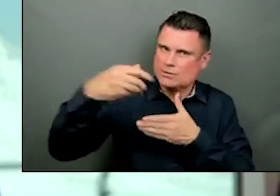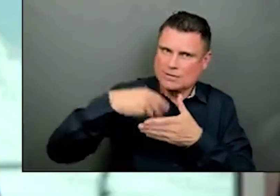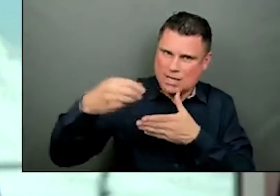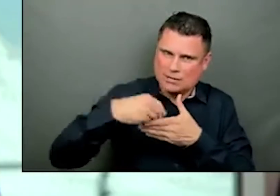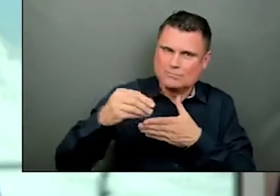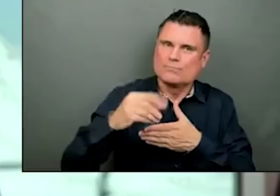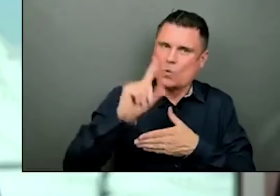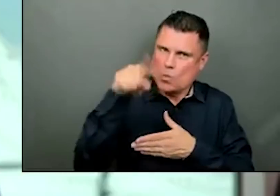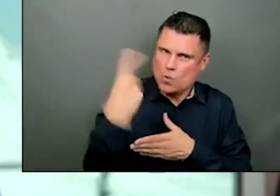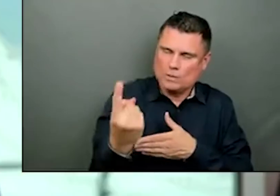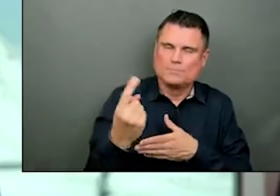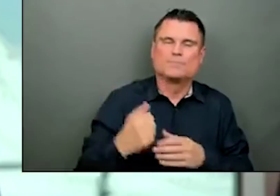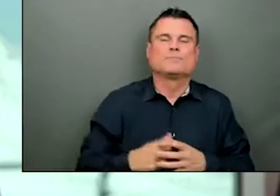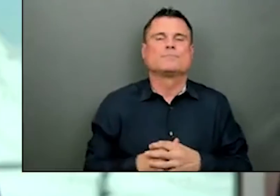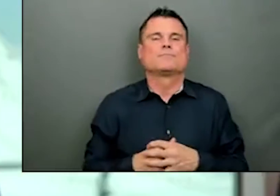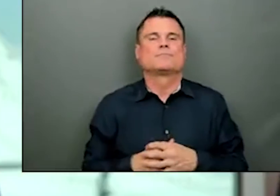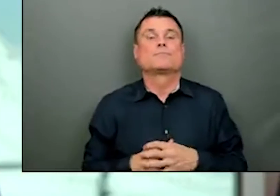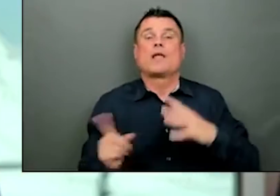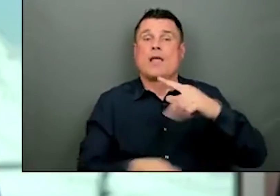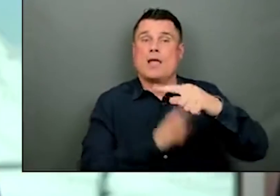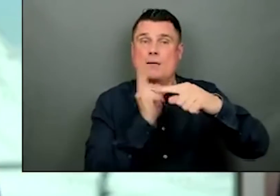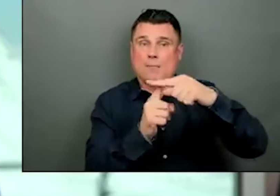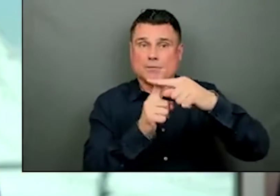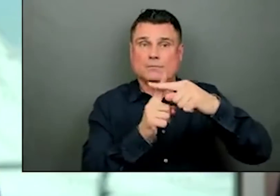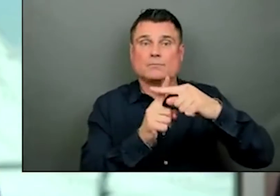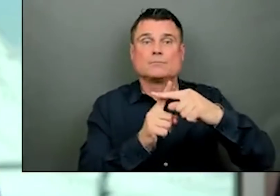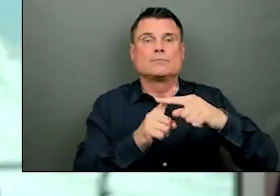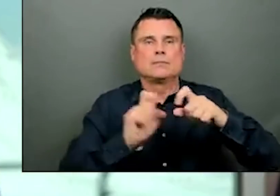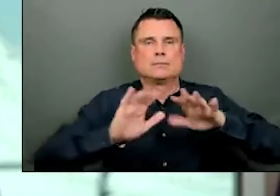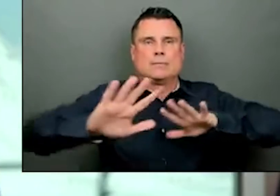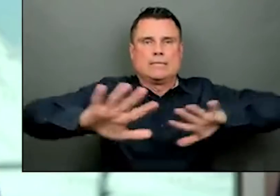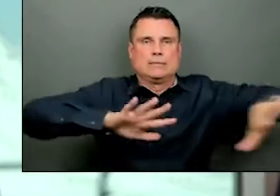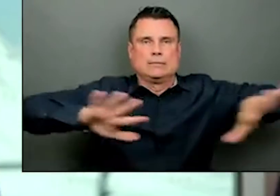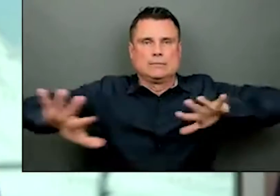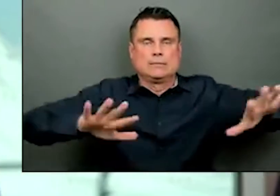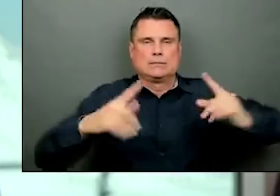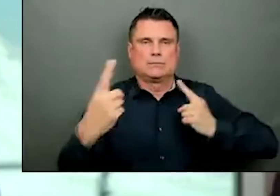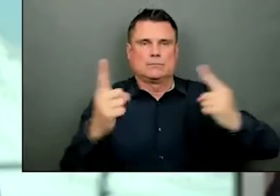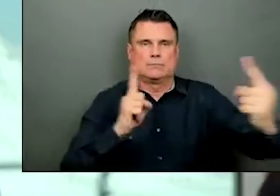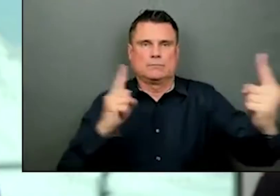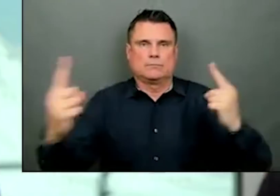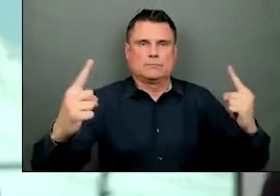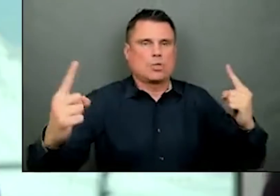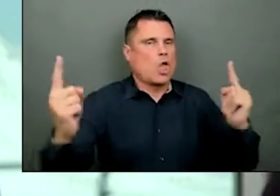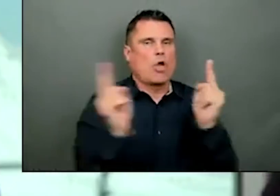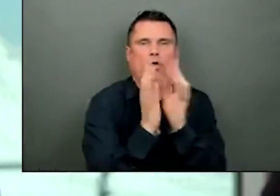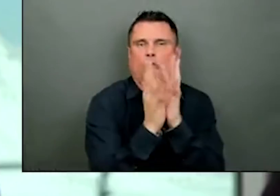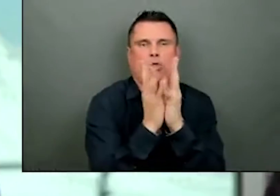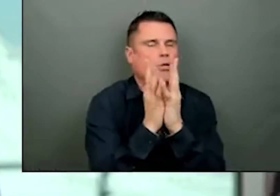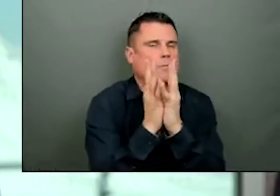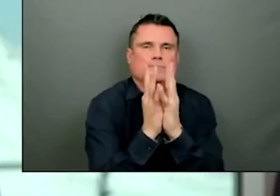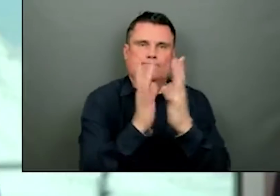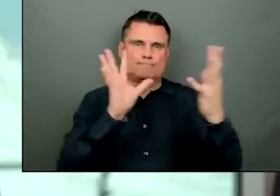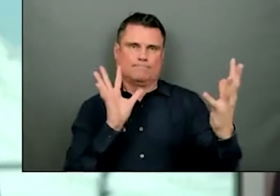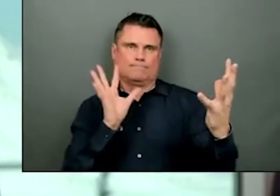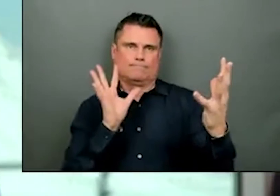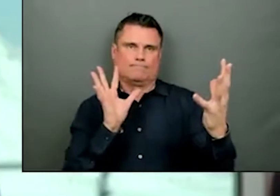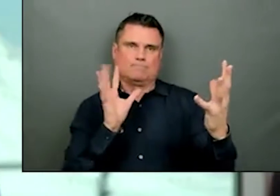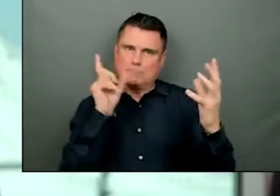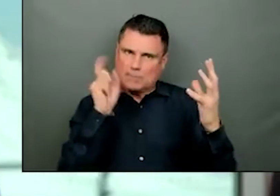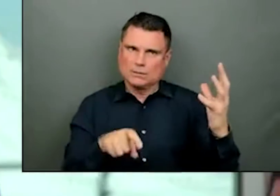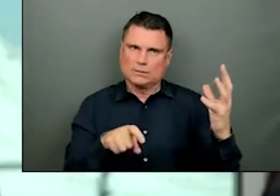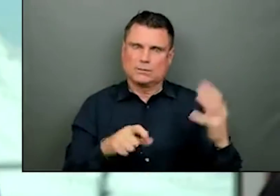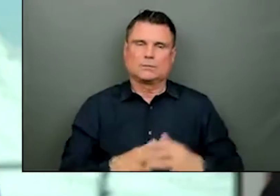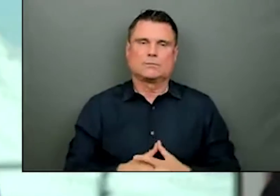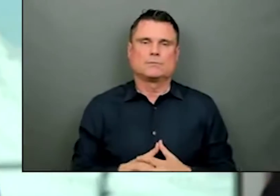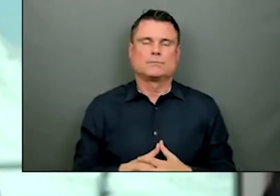you're giving enough space to others, staying away if you're feeling at all unwell, and staying with that same